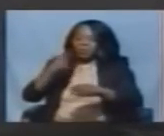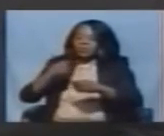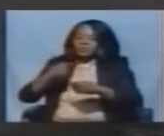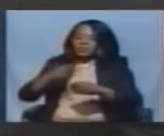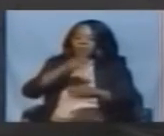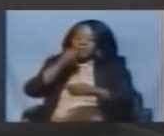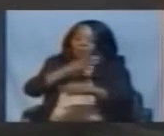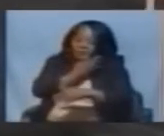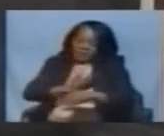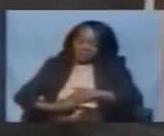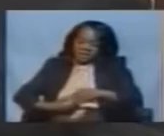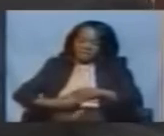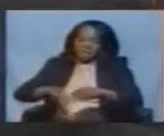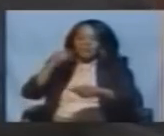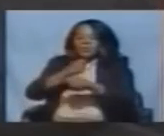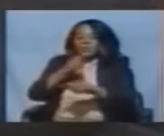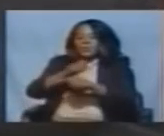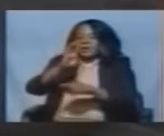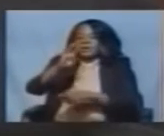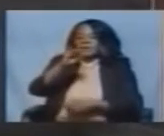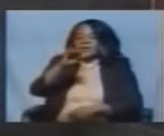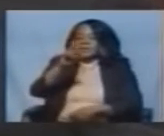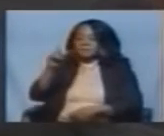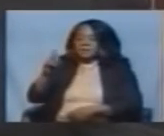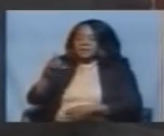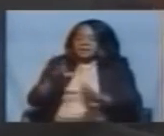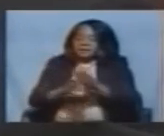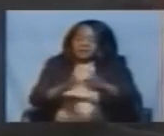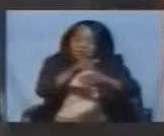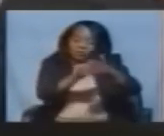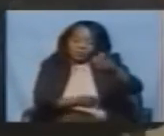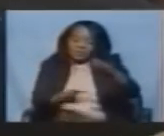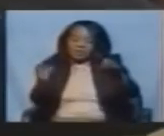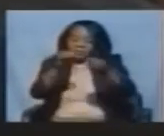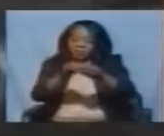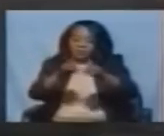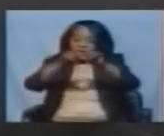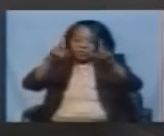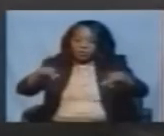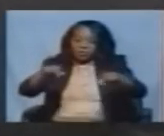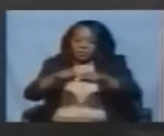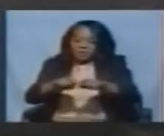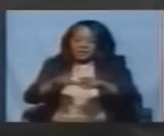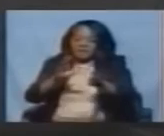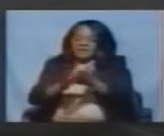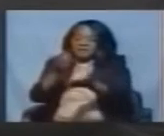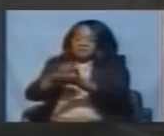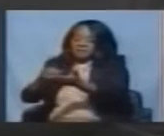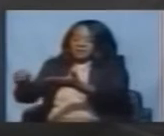like, you know, you're supposed to do so many things, right? And I put a clause somewhere inside a document, thick like this, and I write somewhere and